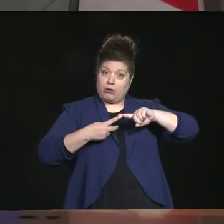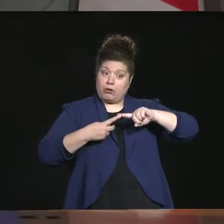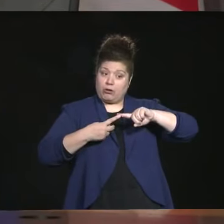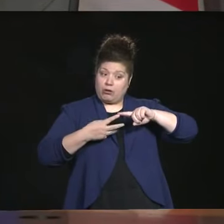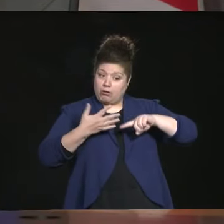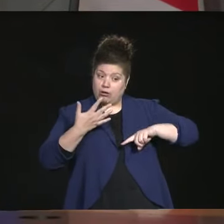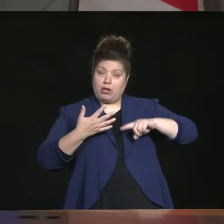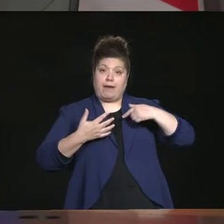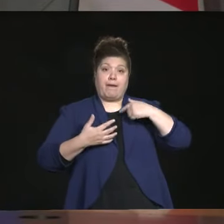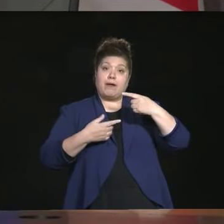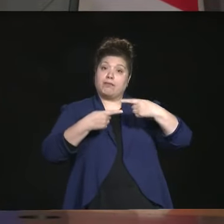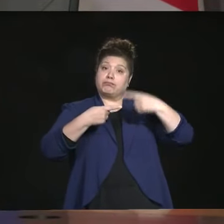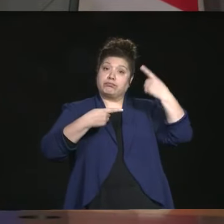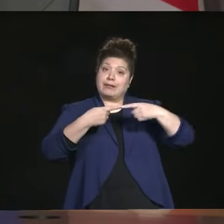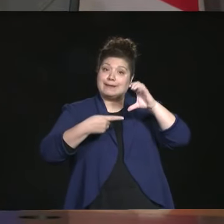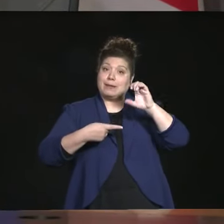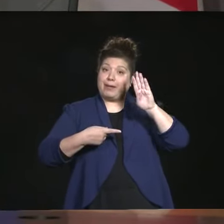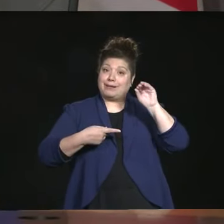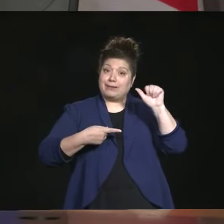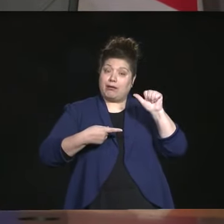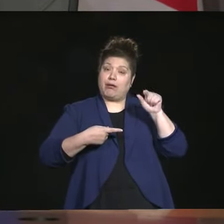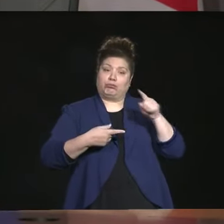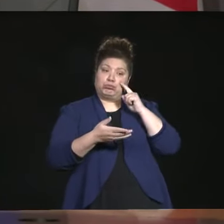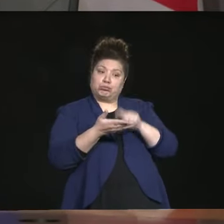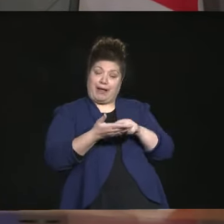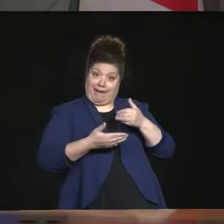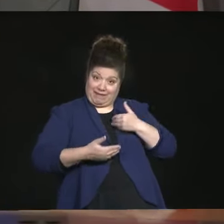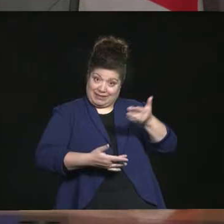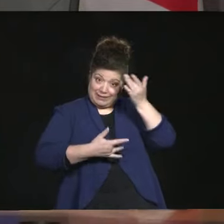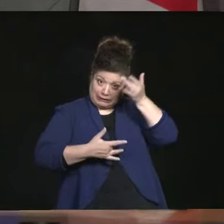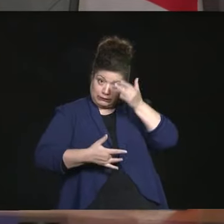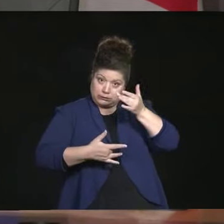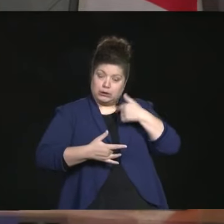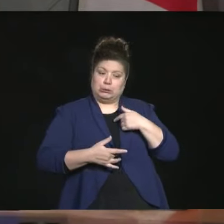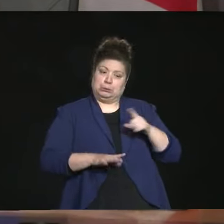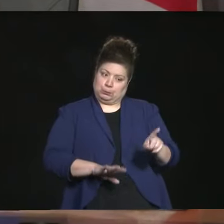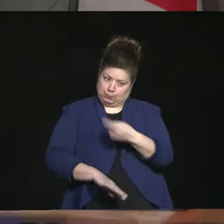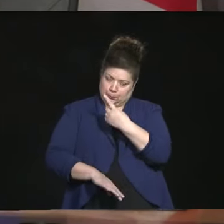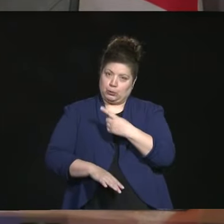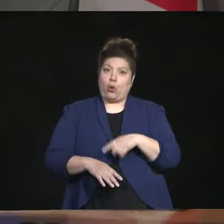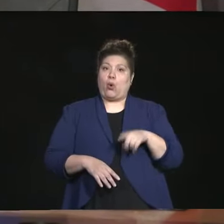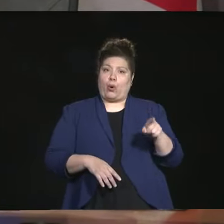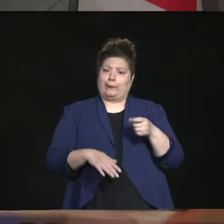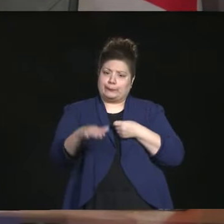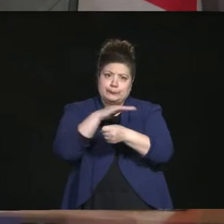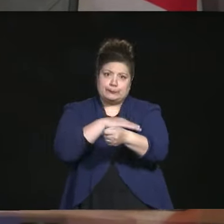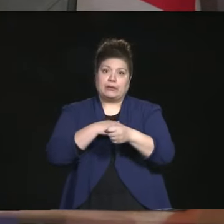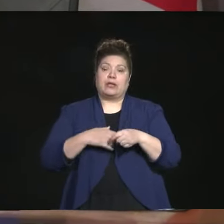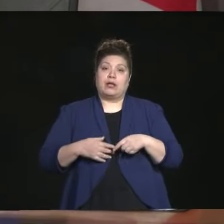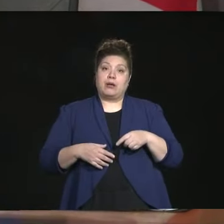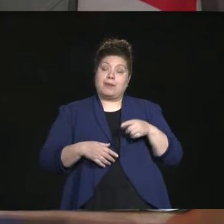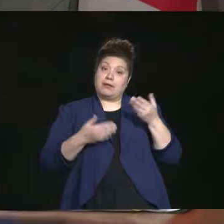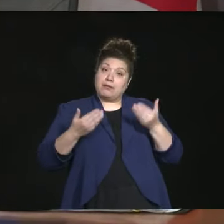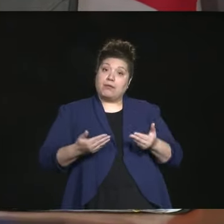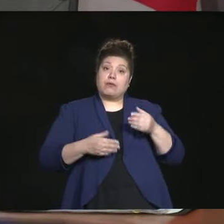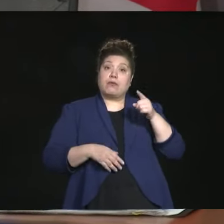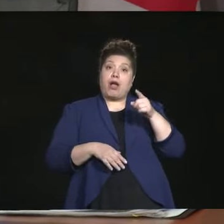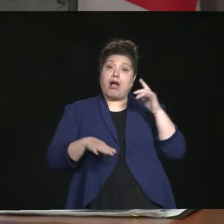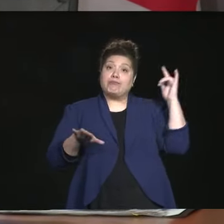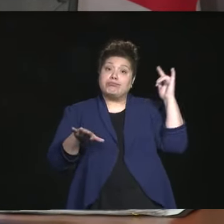properly managed. Of course, a reduction in the number of travelers from